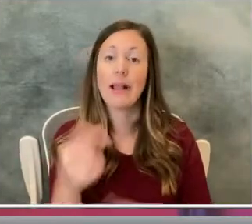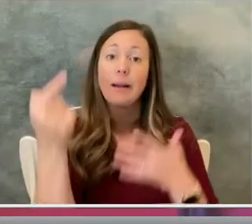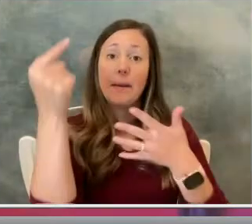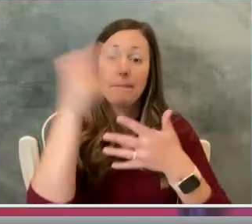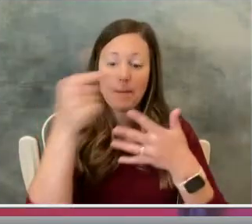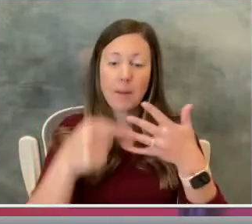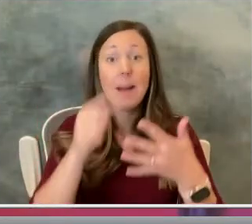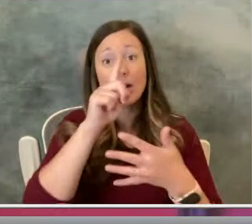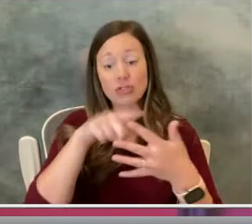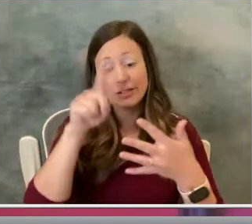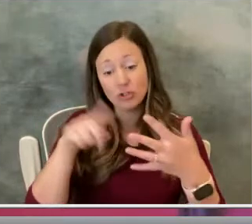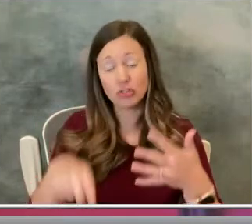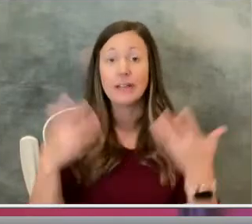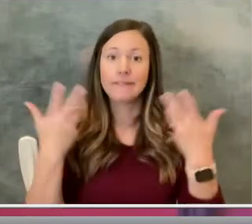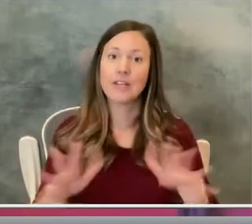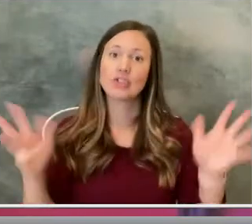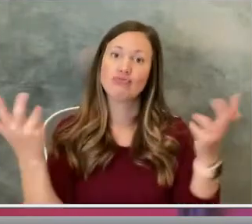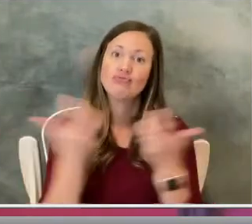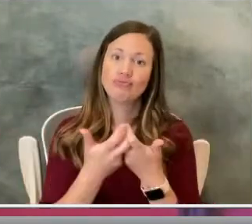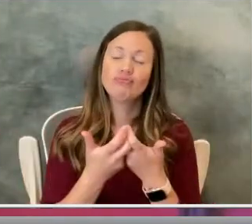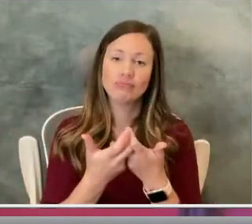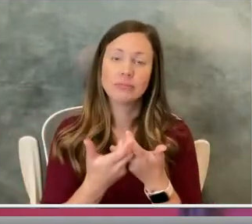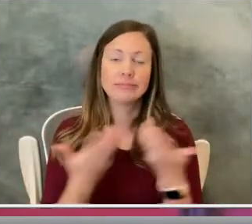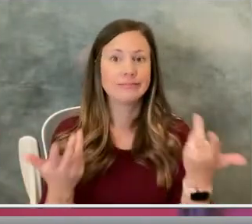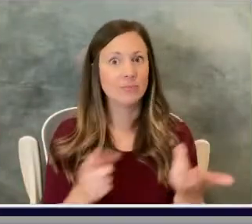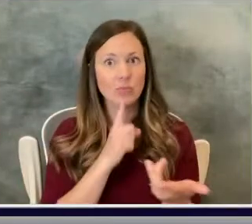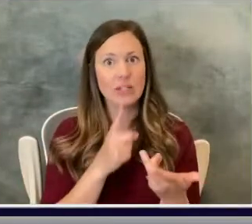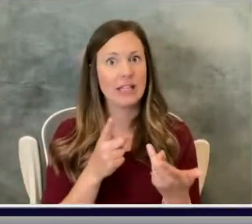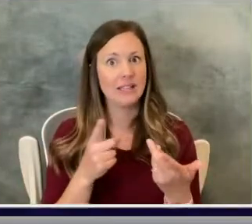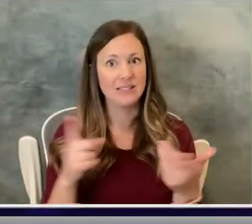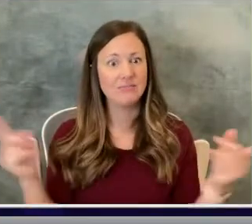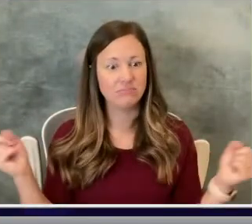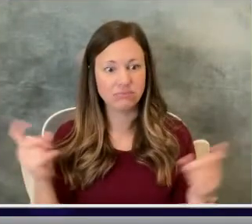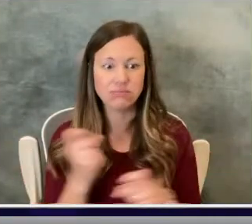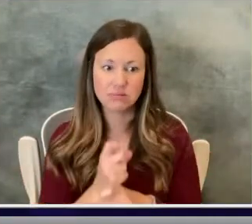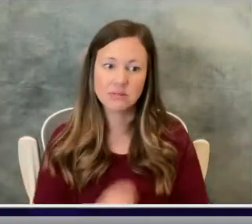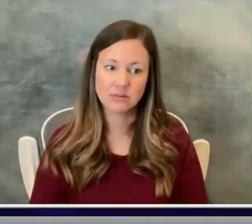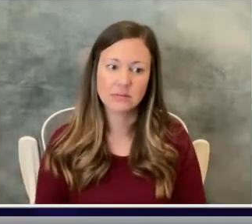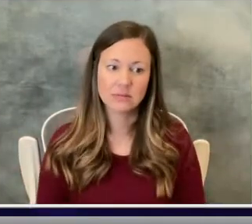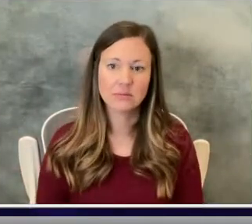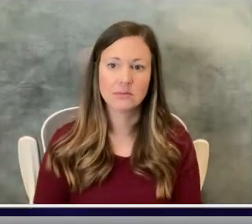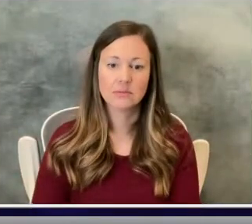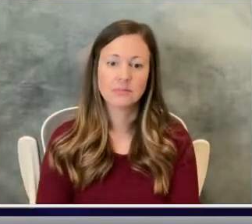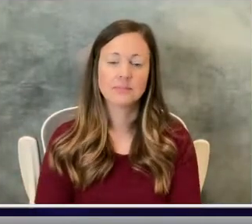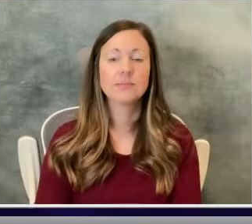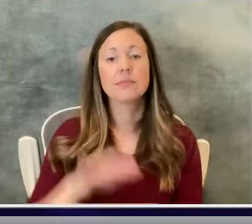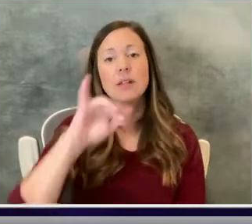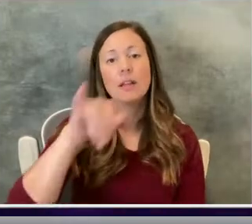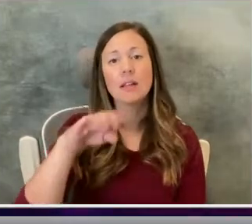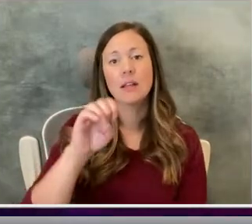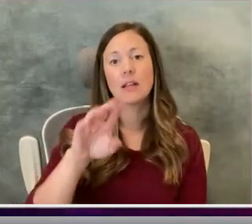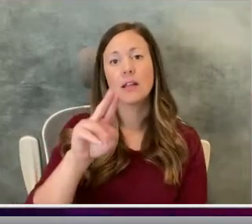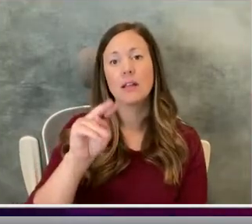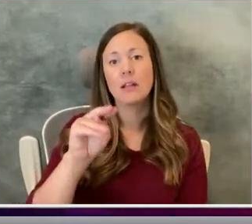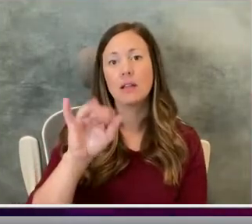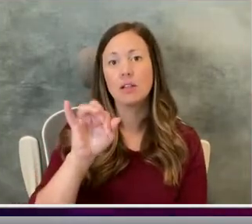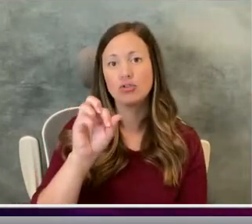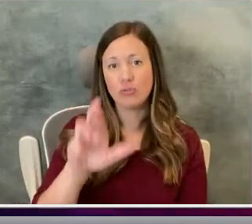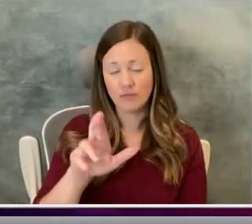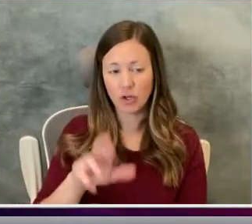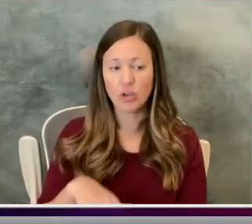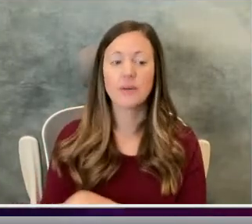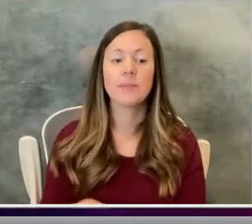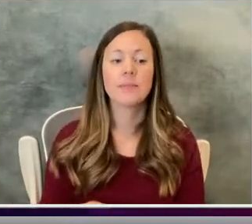as blood group or age. It's actually relatively nuanced. Jennifer, Valerie has a question for you, and we all saw